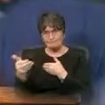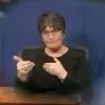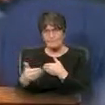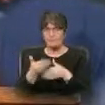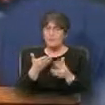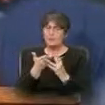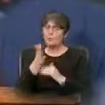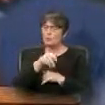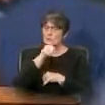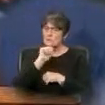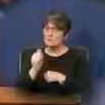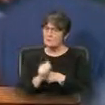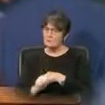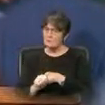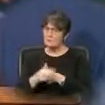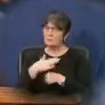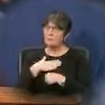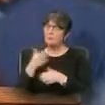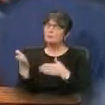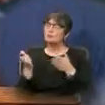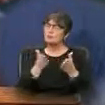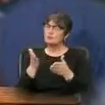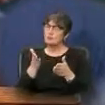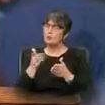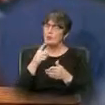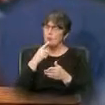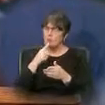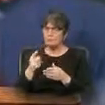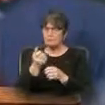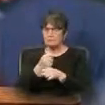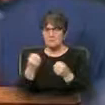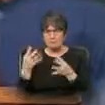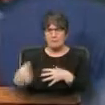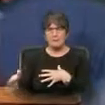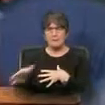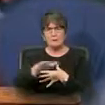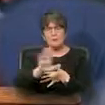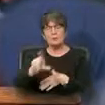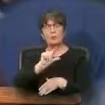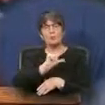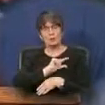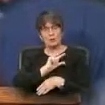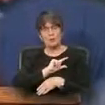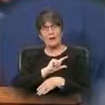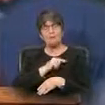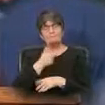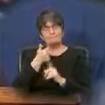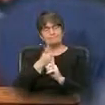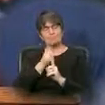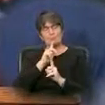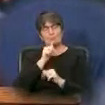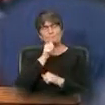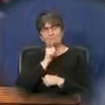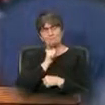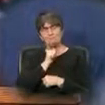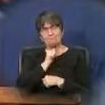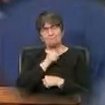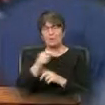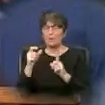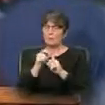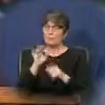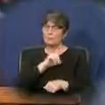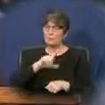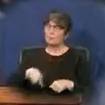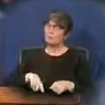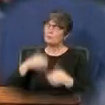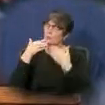Through his suffering, my servant shall justify many, and their guilt he shall bear. The word of the